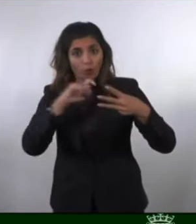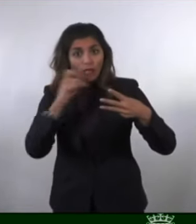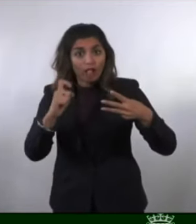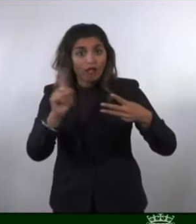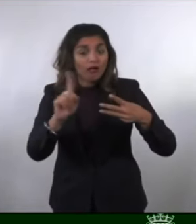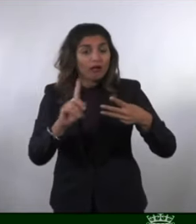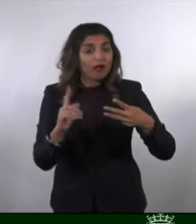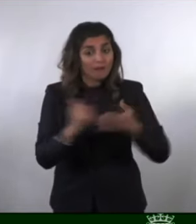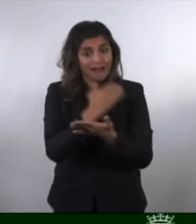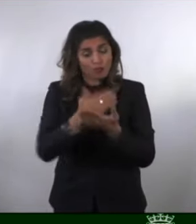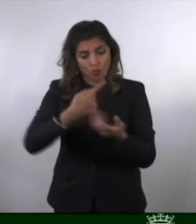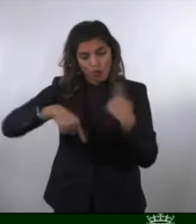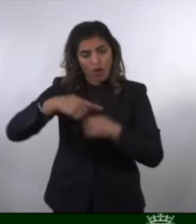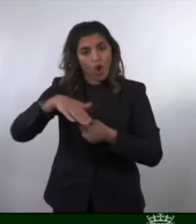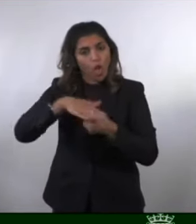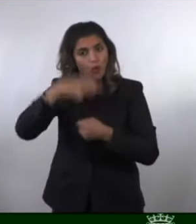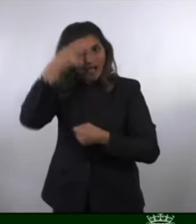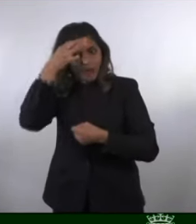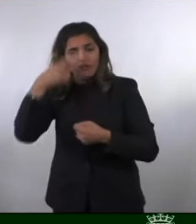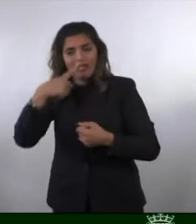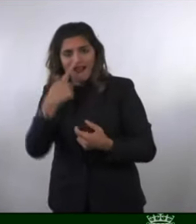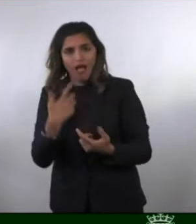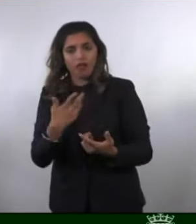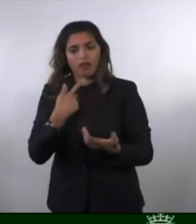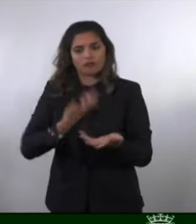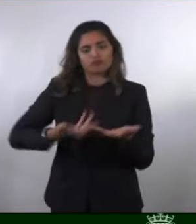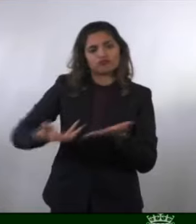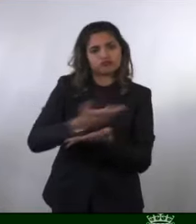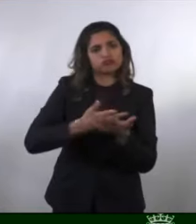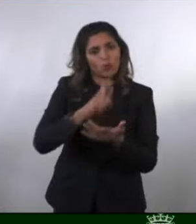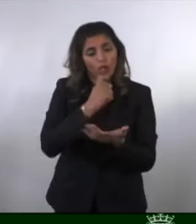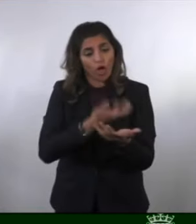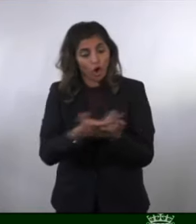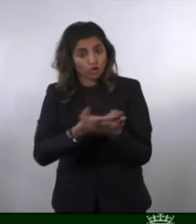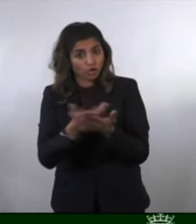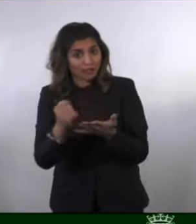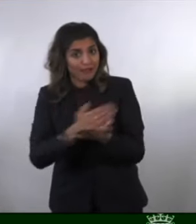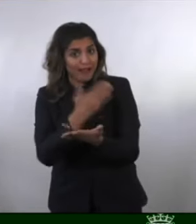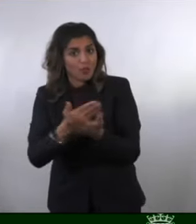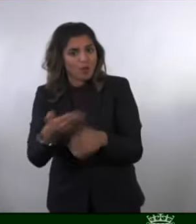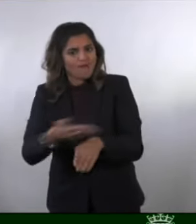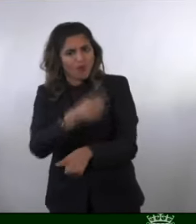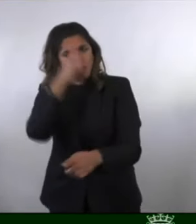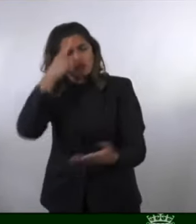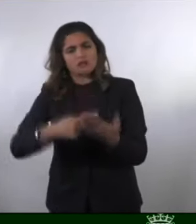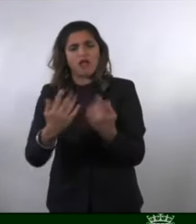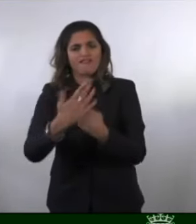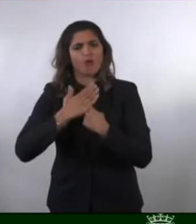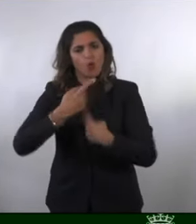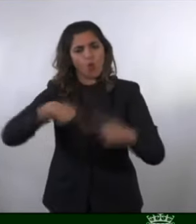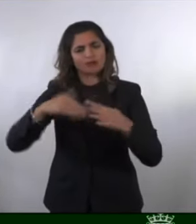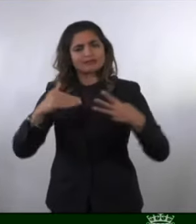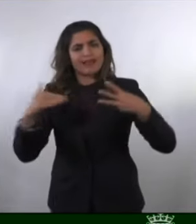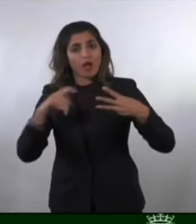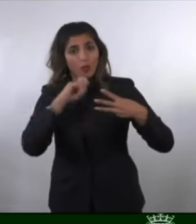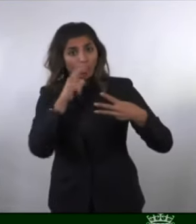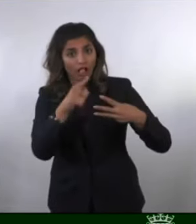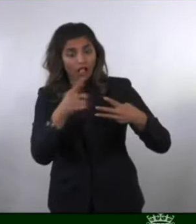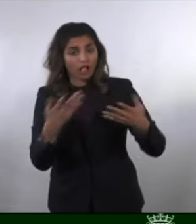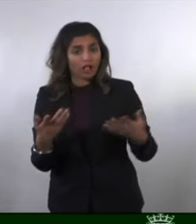district councils will be taken into account and consulted when it comes to deciding which tiers we're going into? Prime